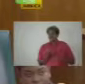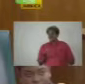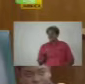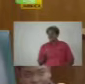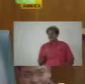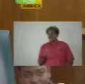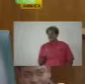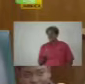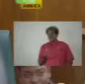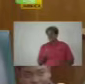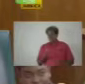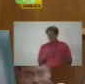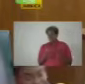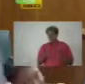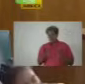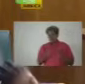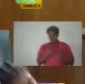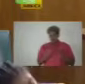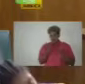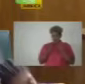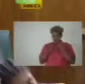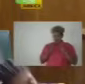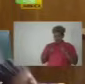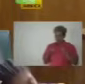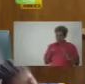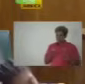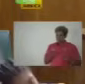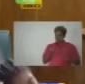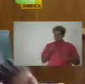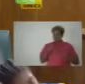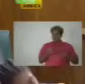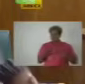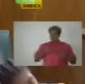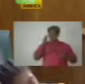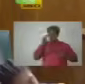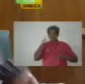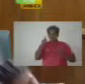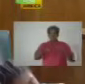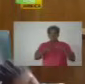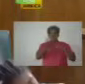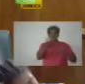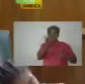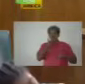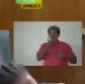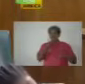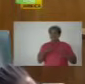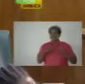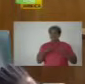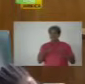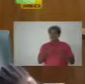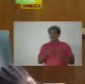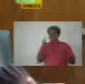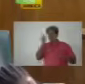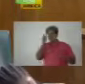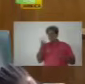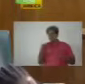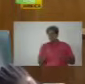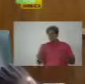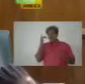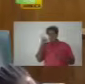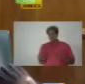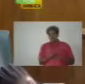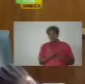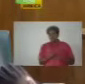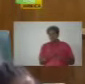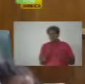our role and our error. And I accept that we will change that error when we get back into government. Because